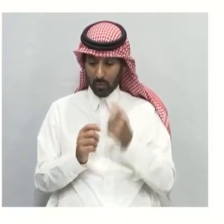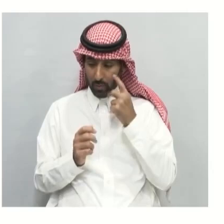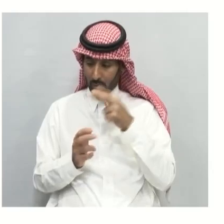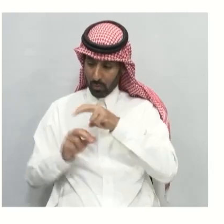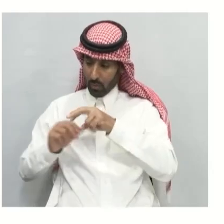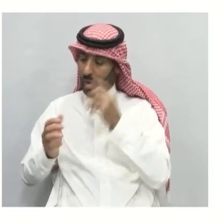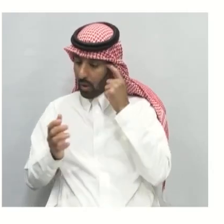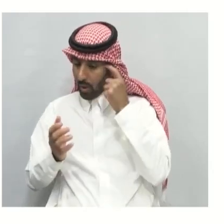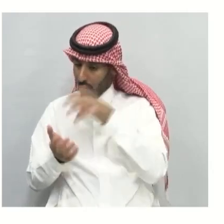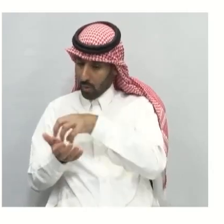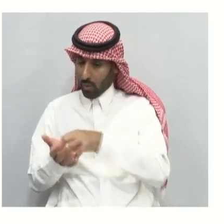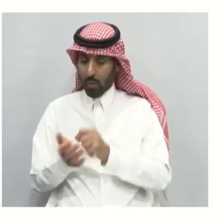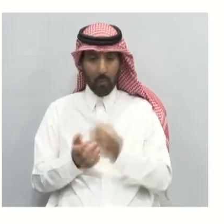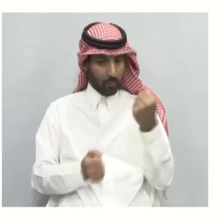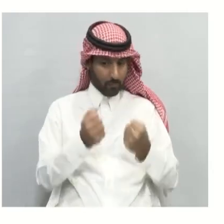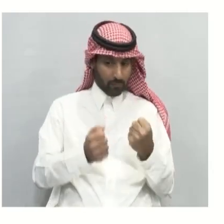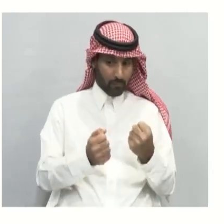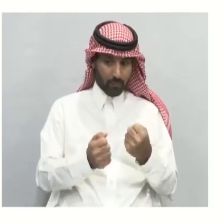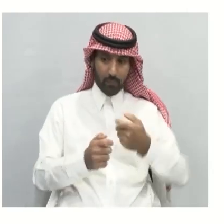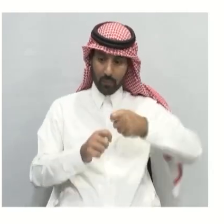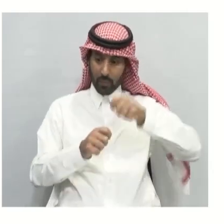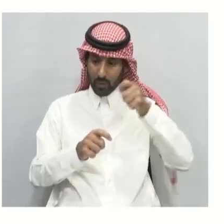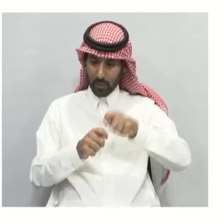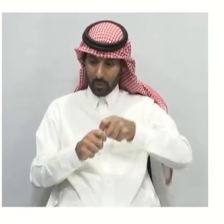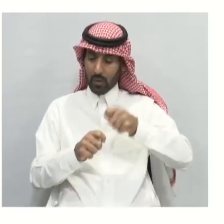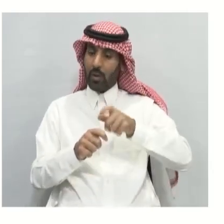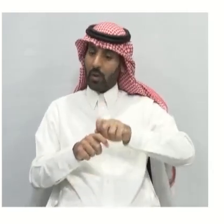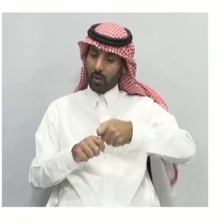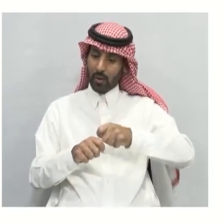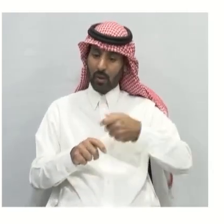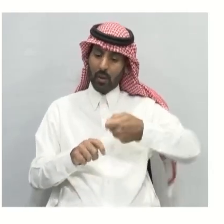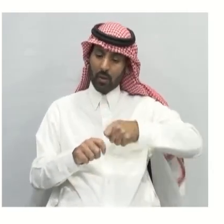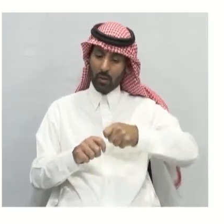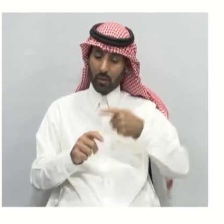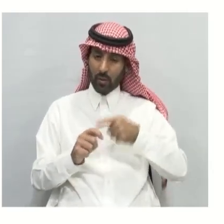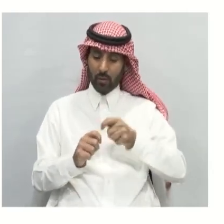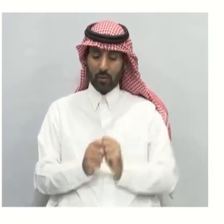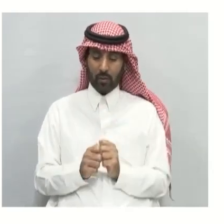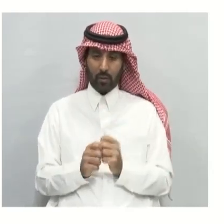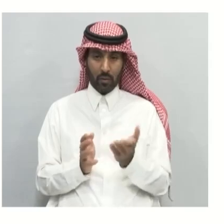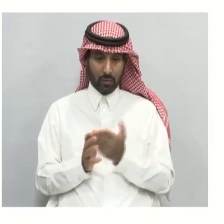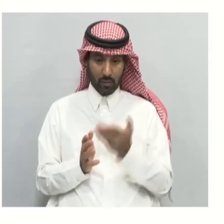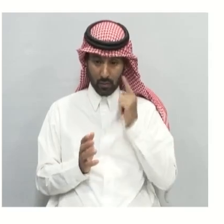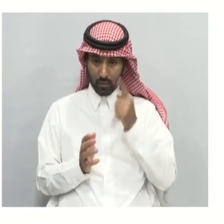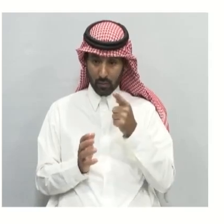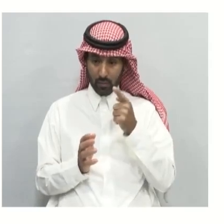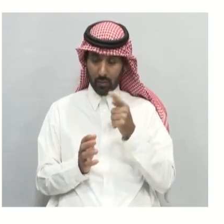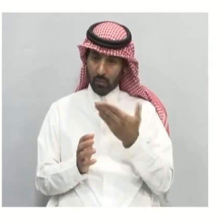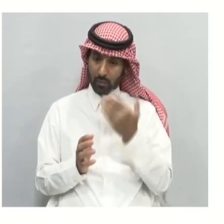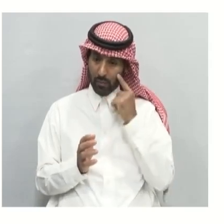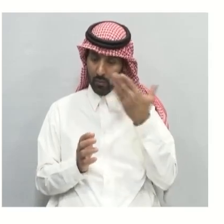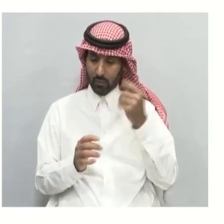discovery. How about the car? Was it found or made? It was actually made, so it is an